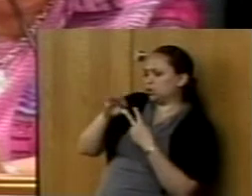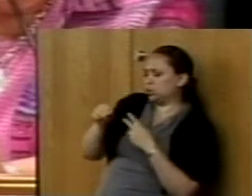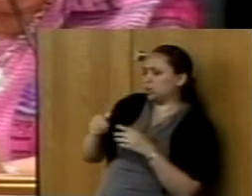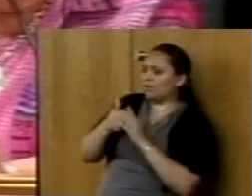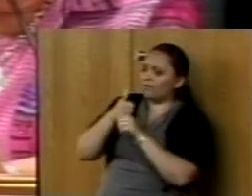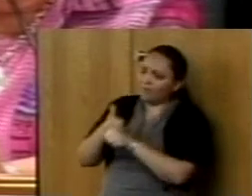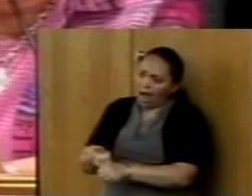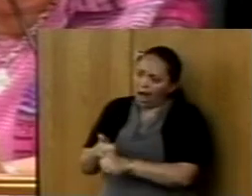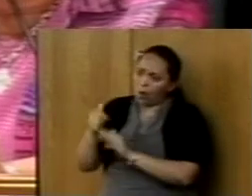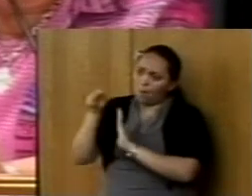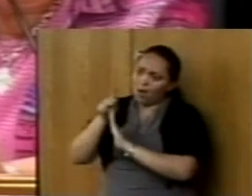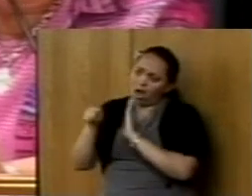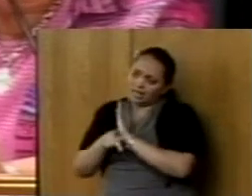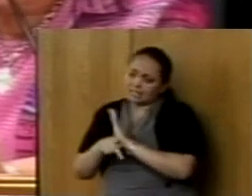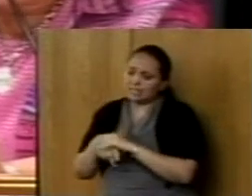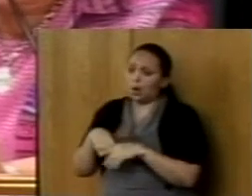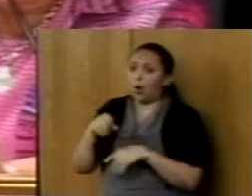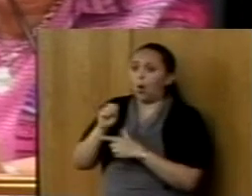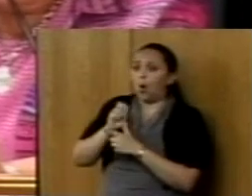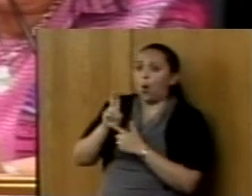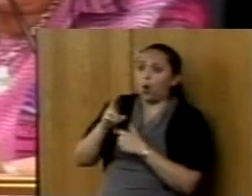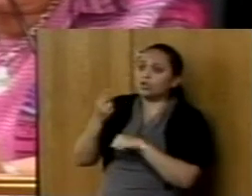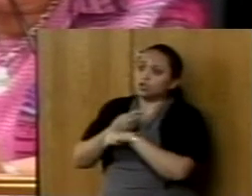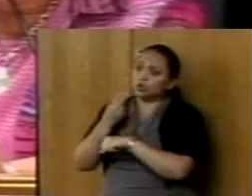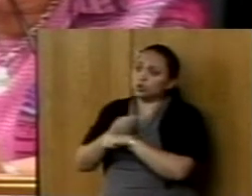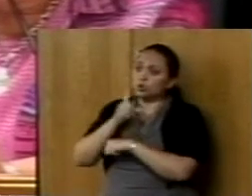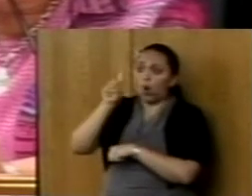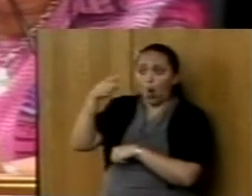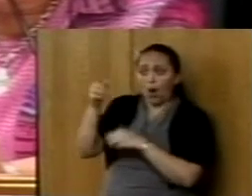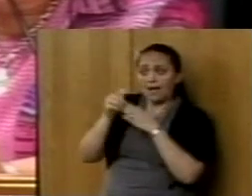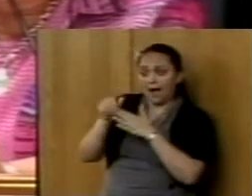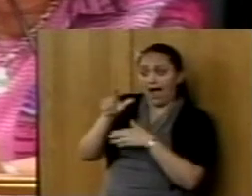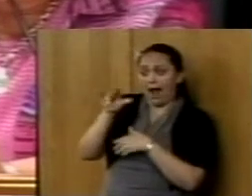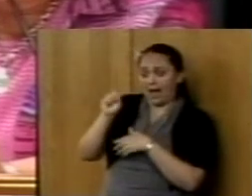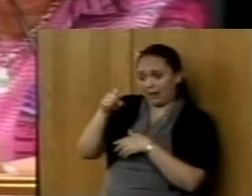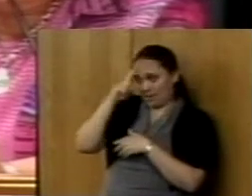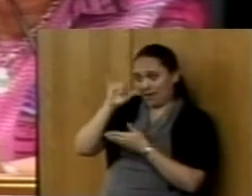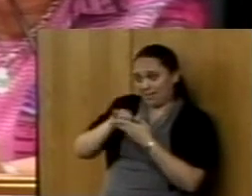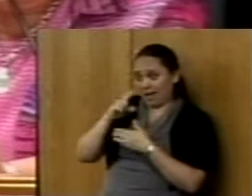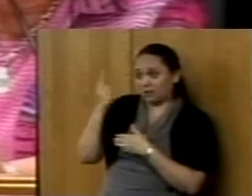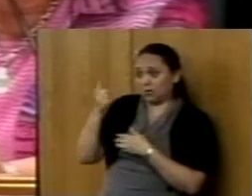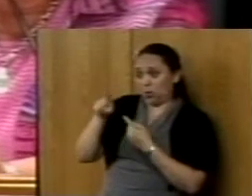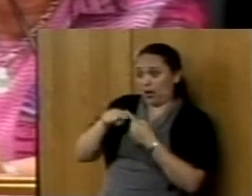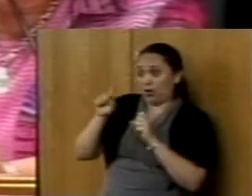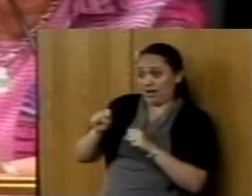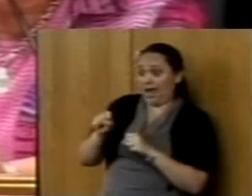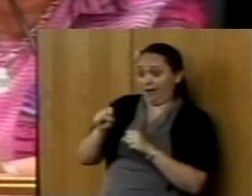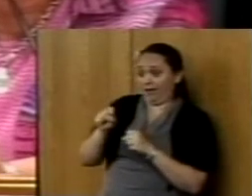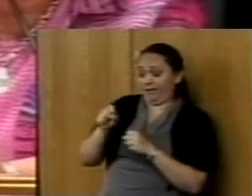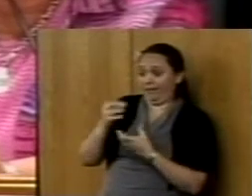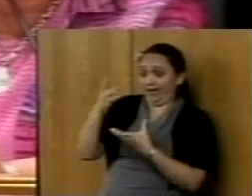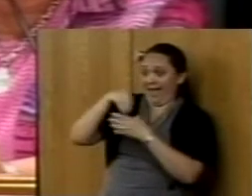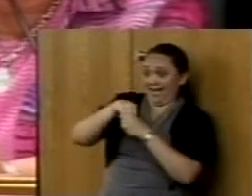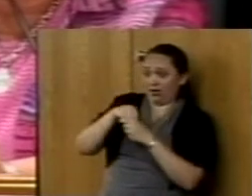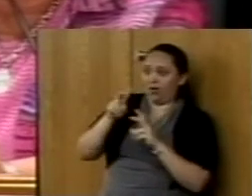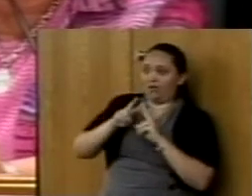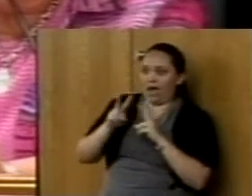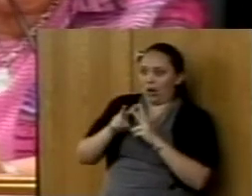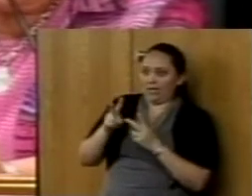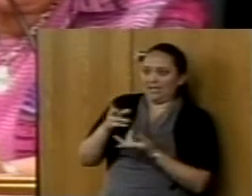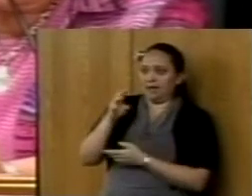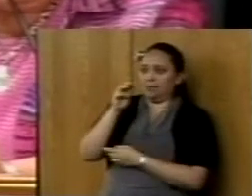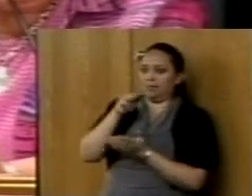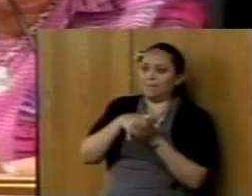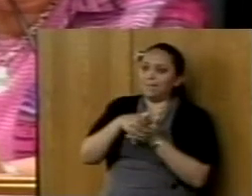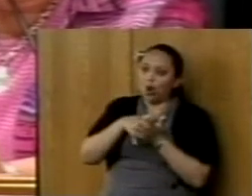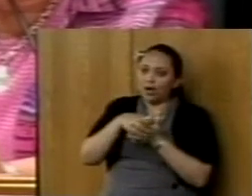do we choose to use only guidelines? Because that's when you can get into really murky waters. And that's one of the things